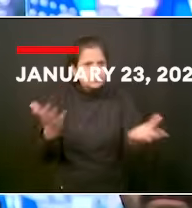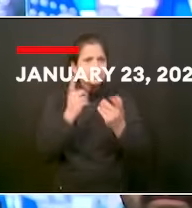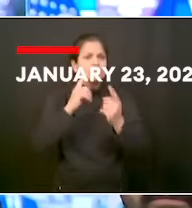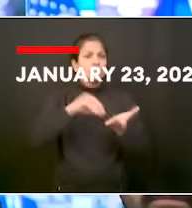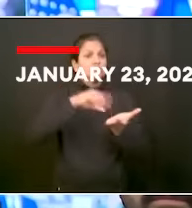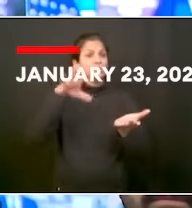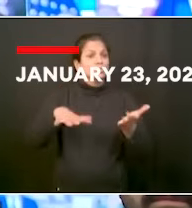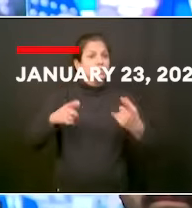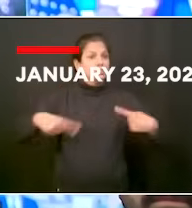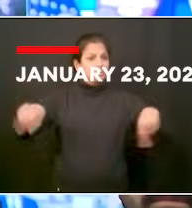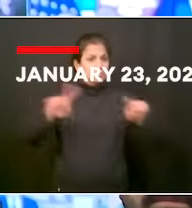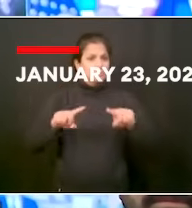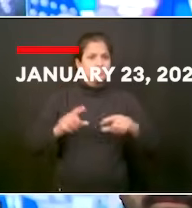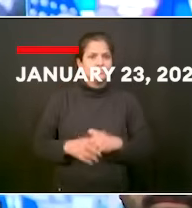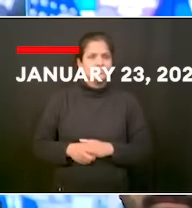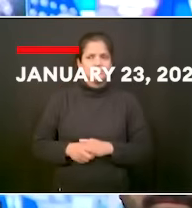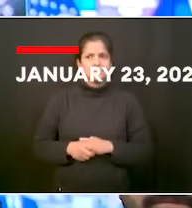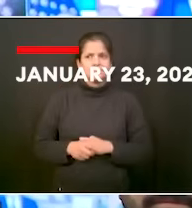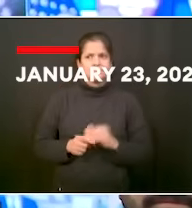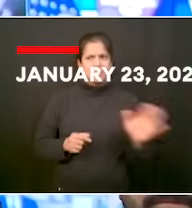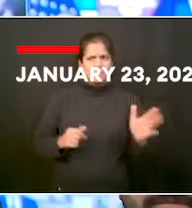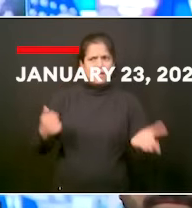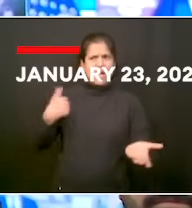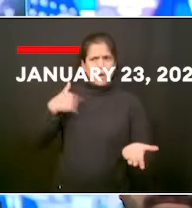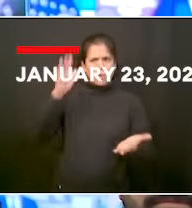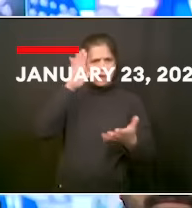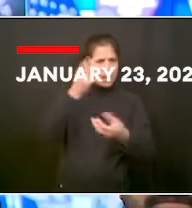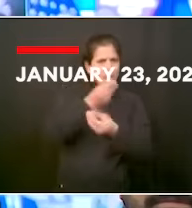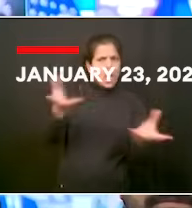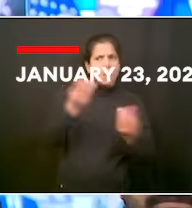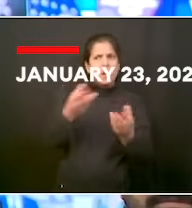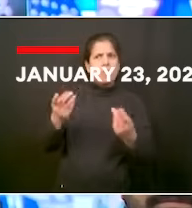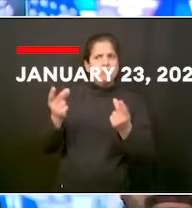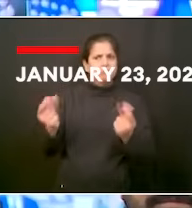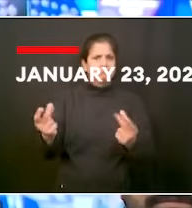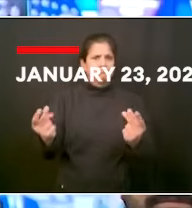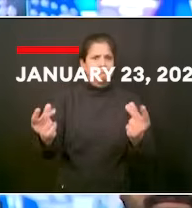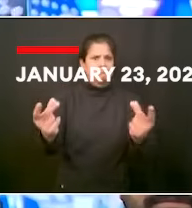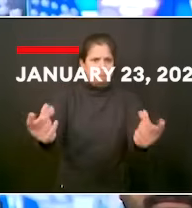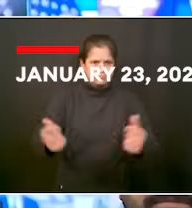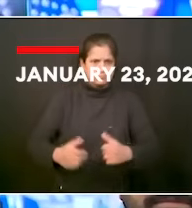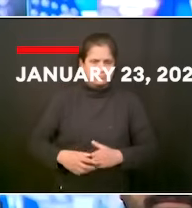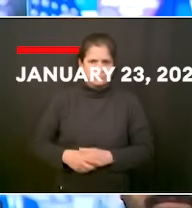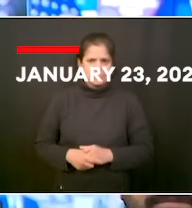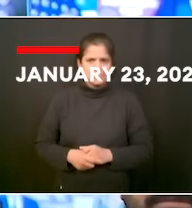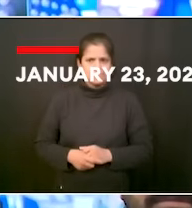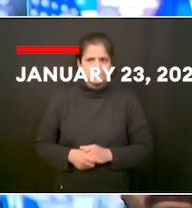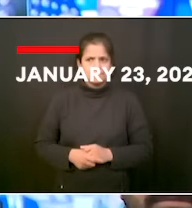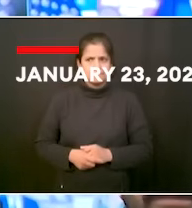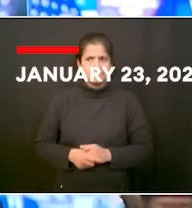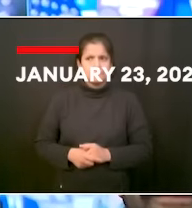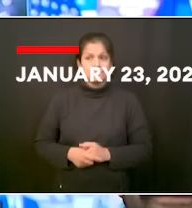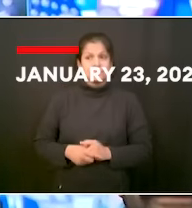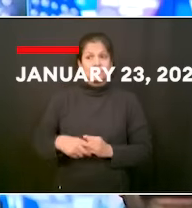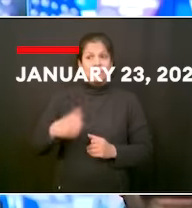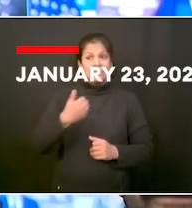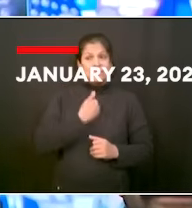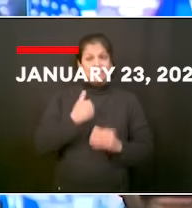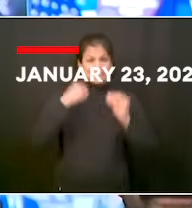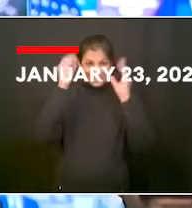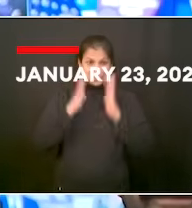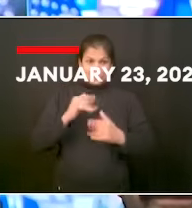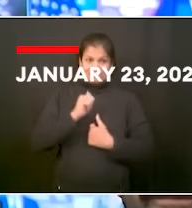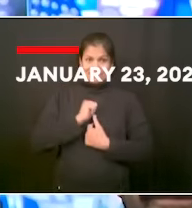updates as quickly as possible. As a teacher, principal, superintendent, and now chancellor, I've